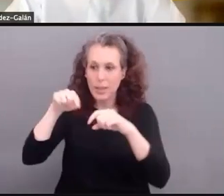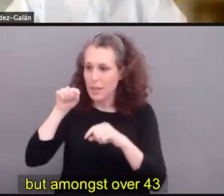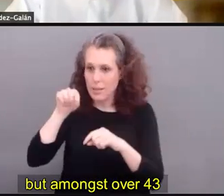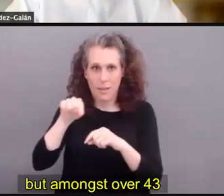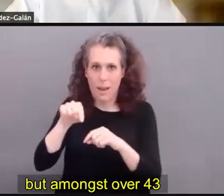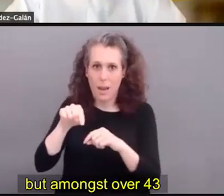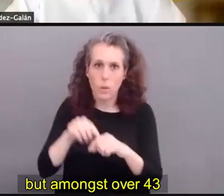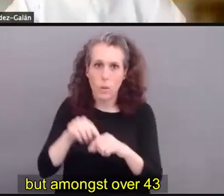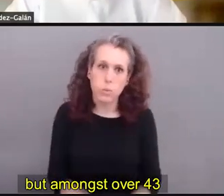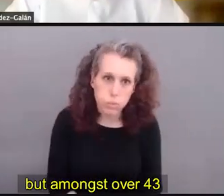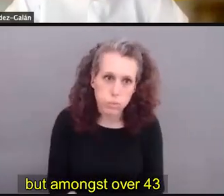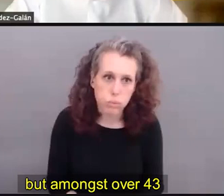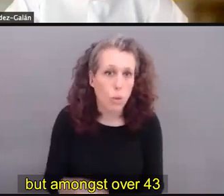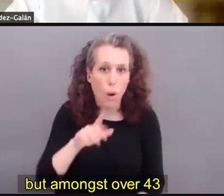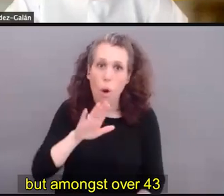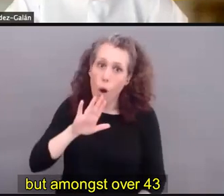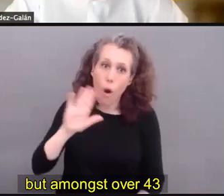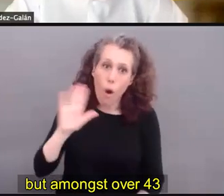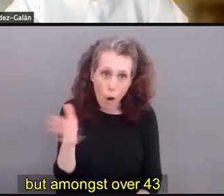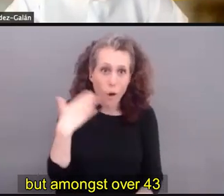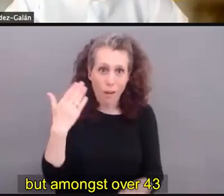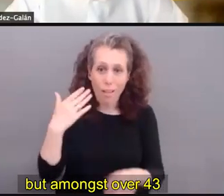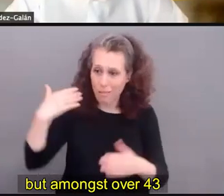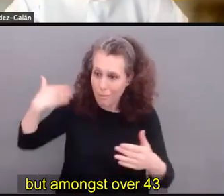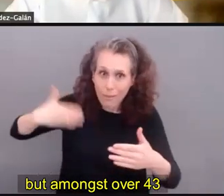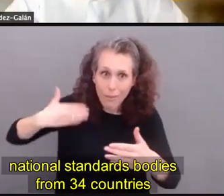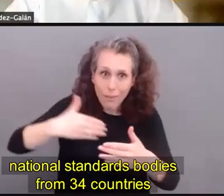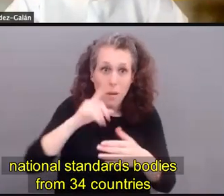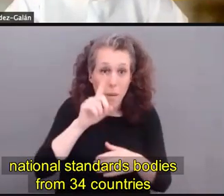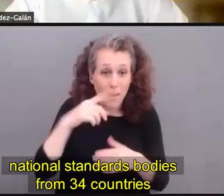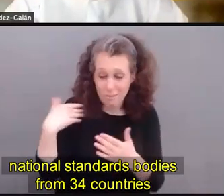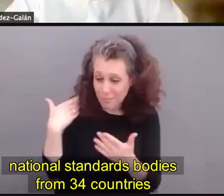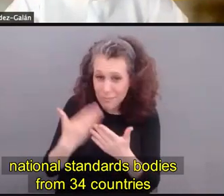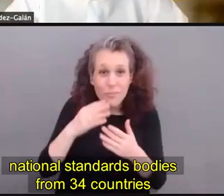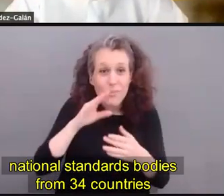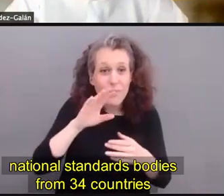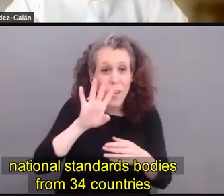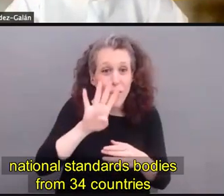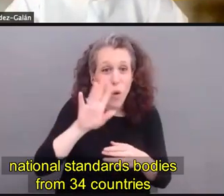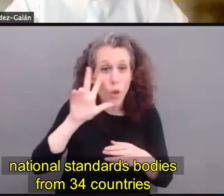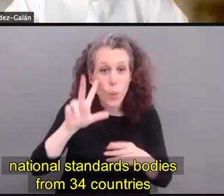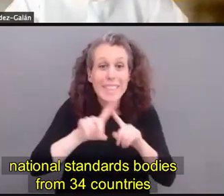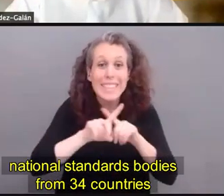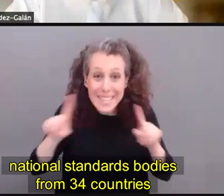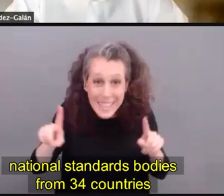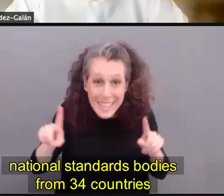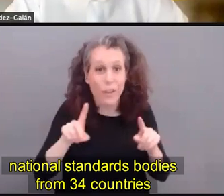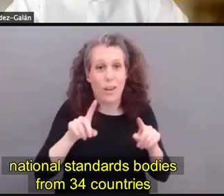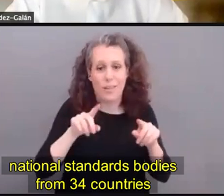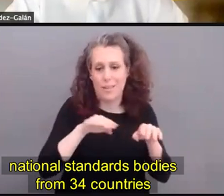anything, but amongst over 43 national standards bodies